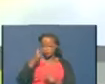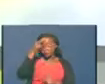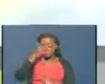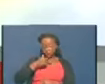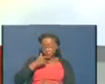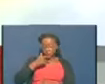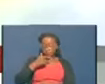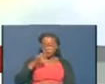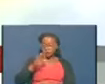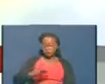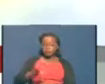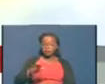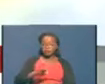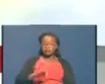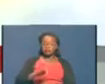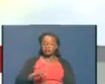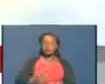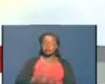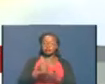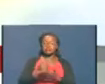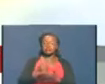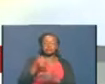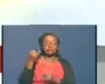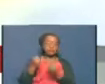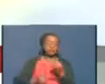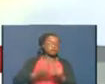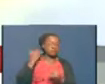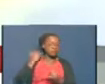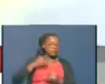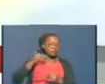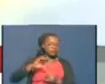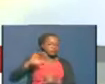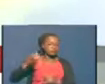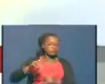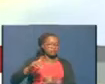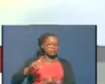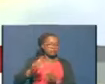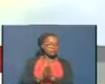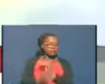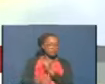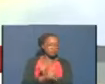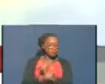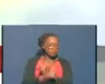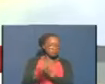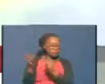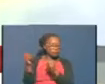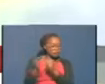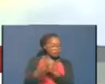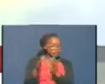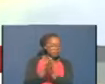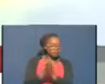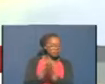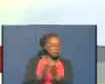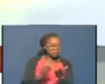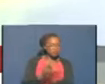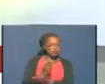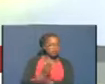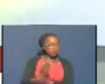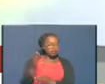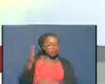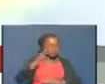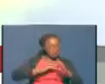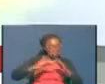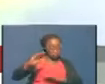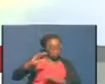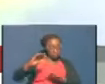Makongeni Esther has helped fight crime in the town's most notorious slums through her karate club, where she trains young